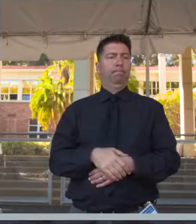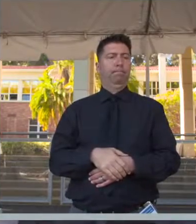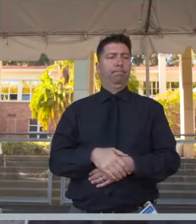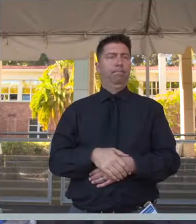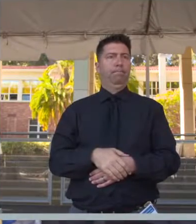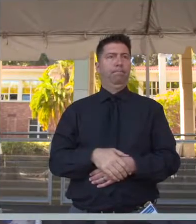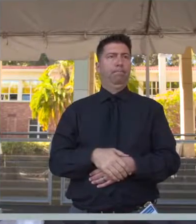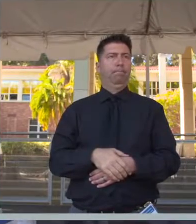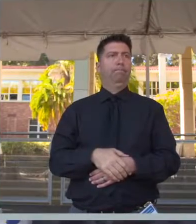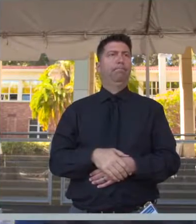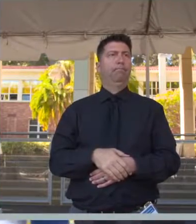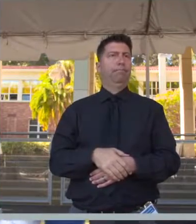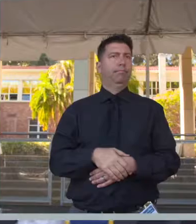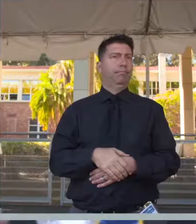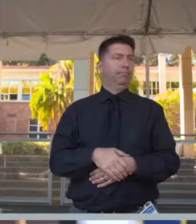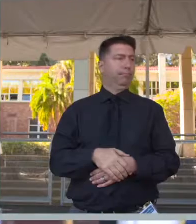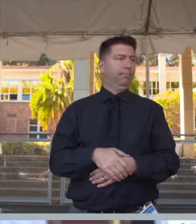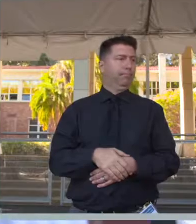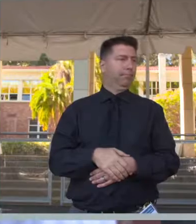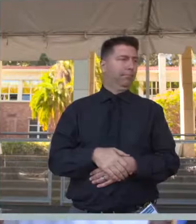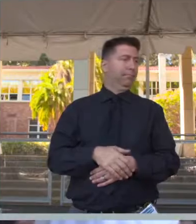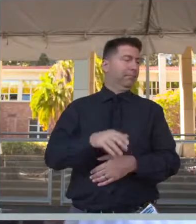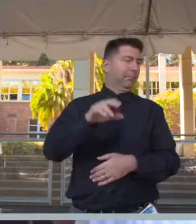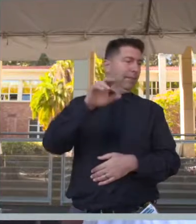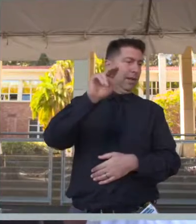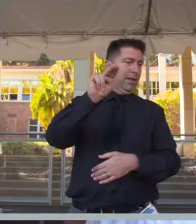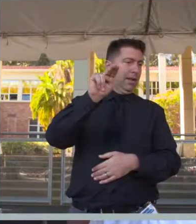Nabiha Khan.